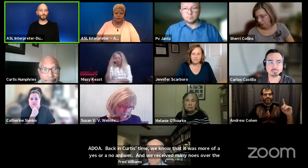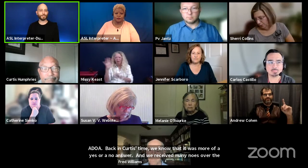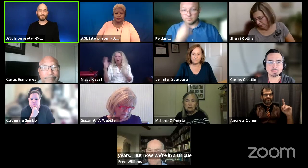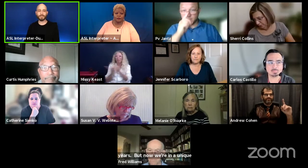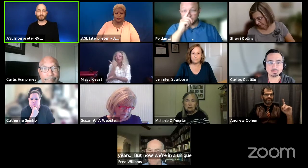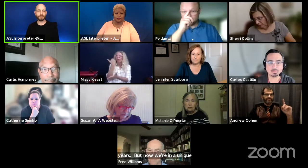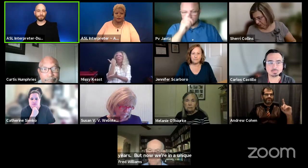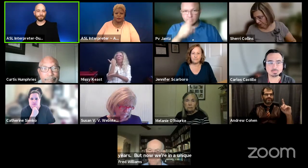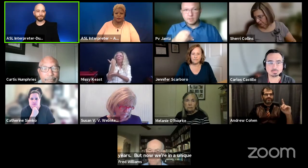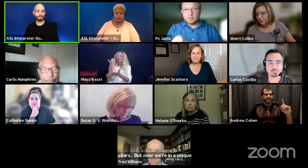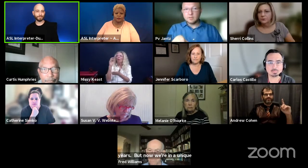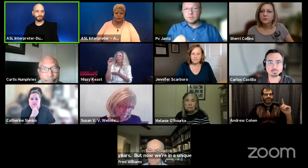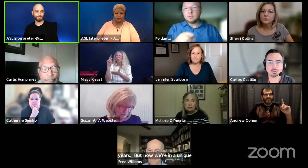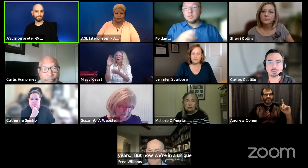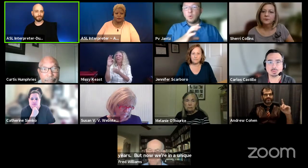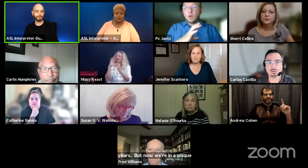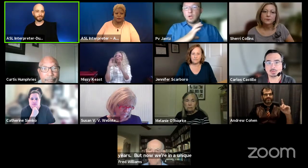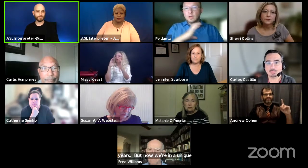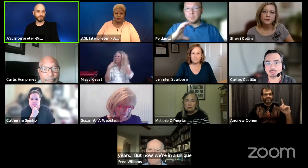should we proceed?